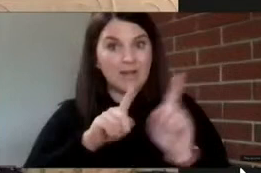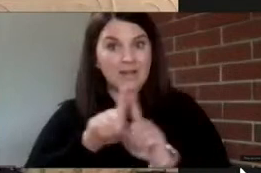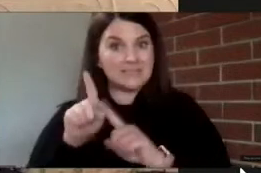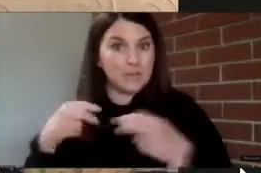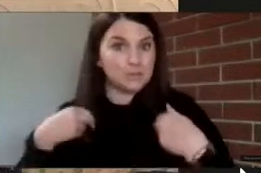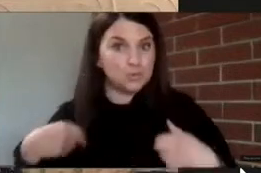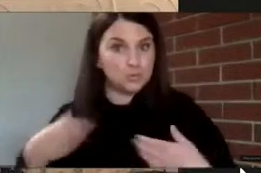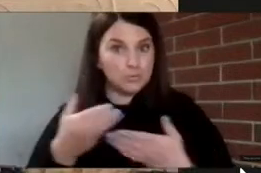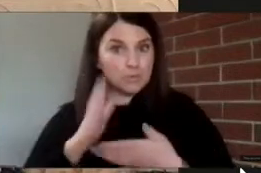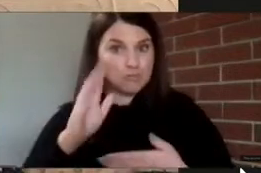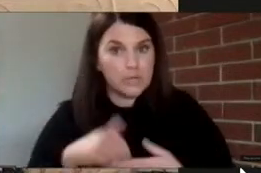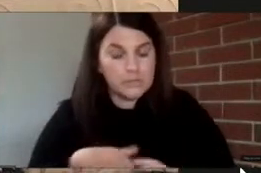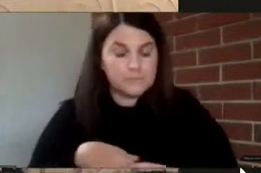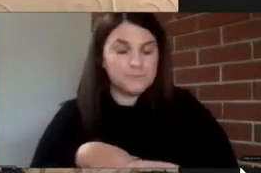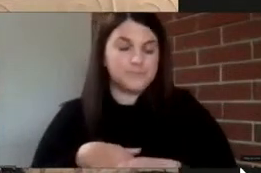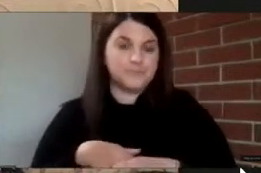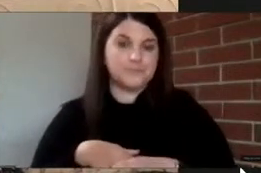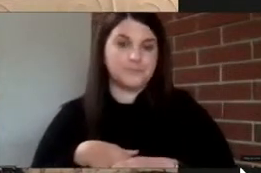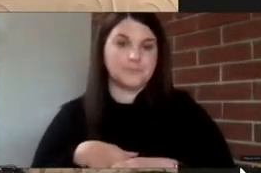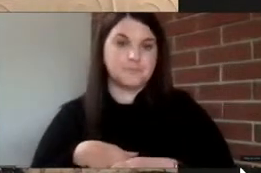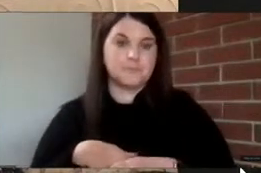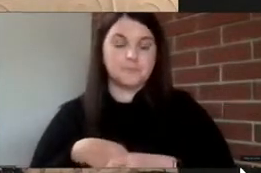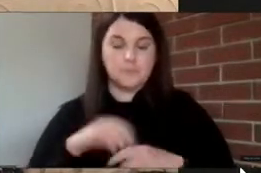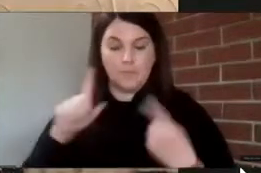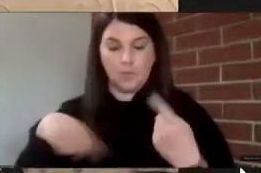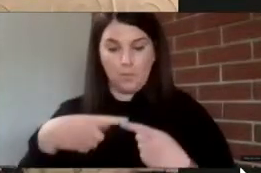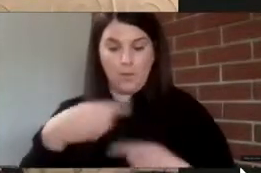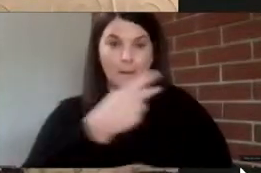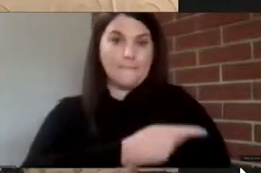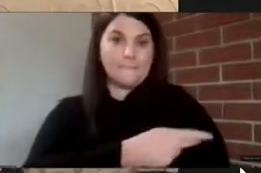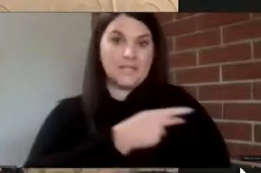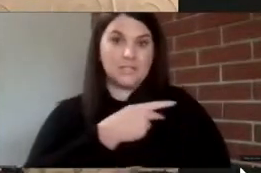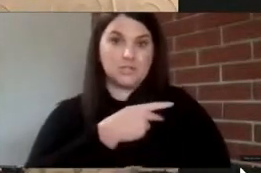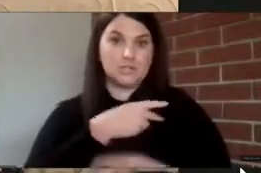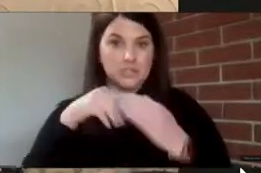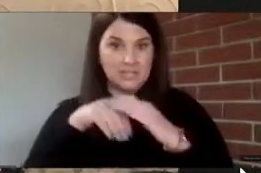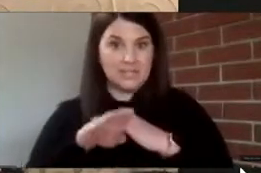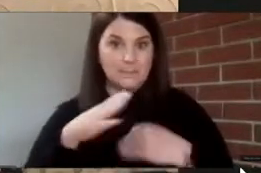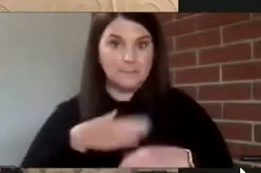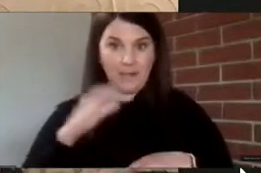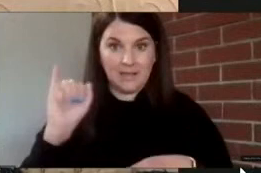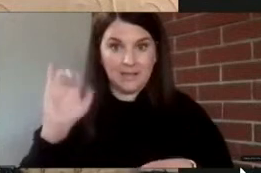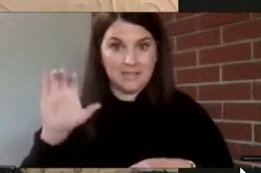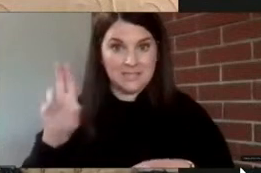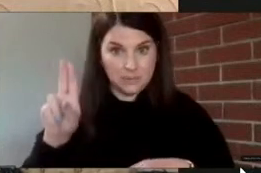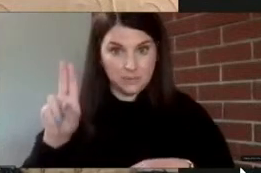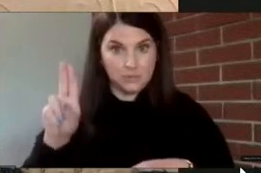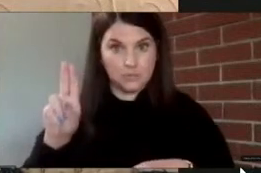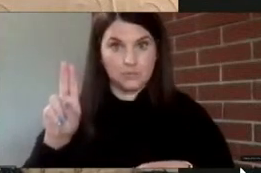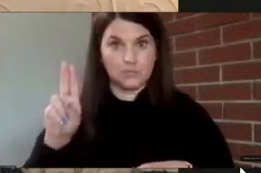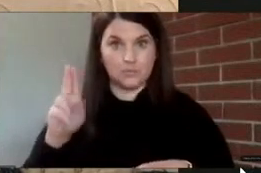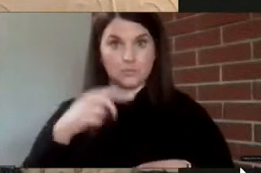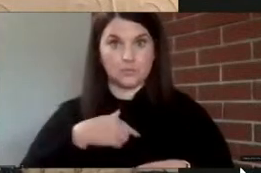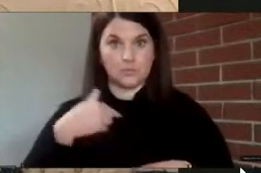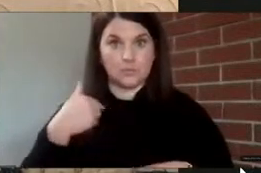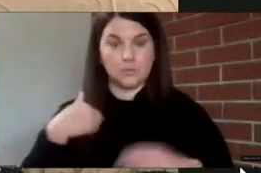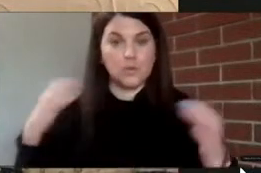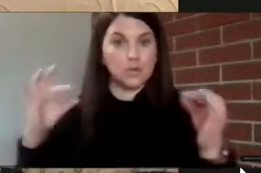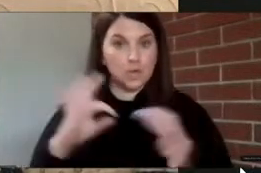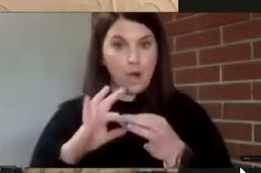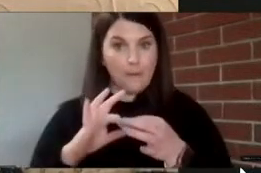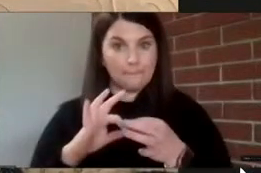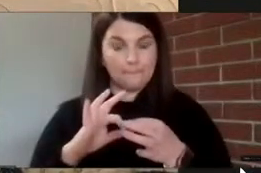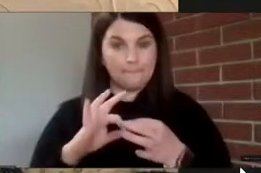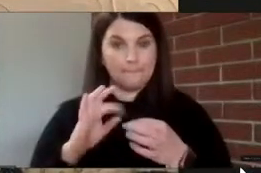right. You know, when a patient rolls into my ICU and we hook them up to the